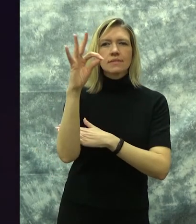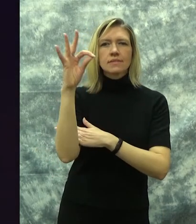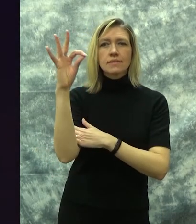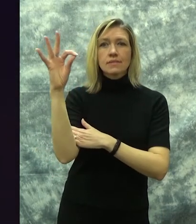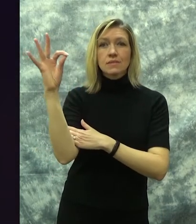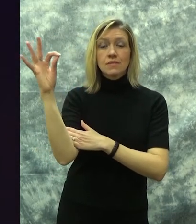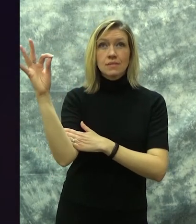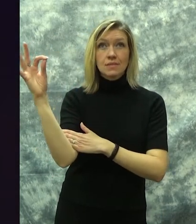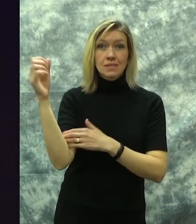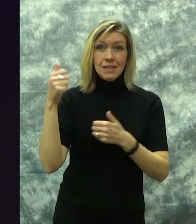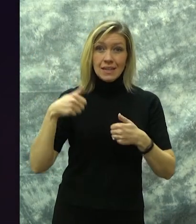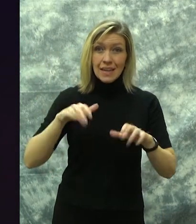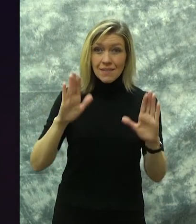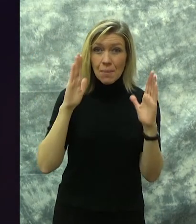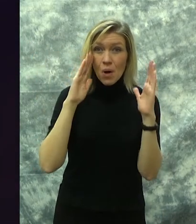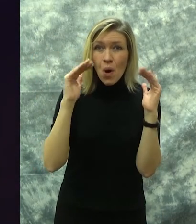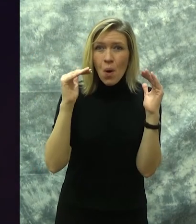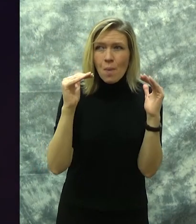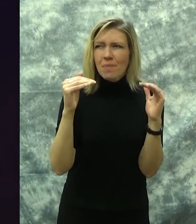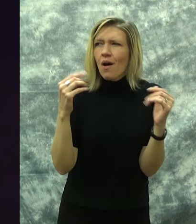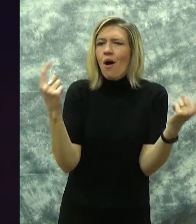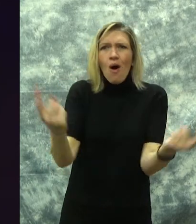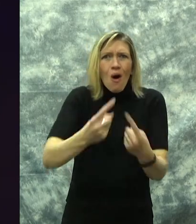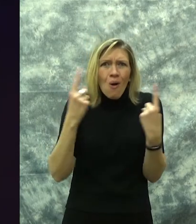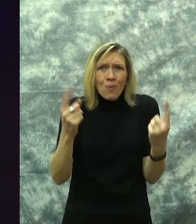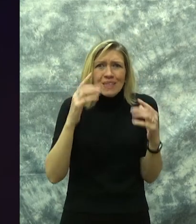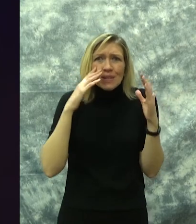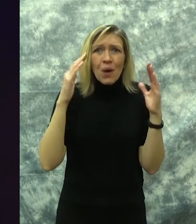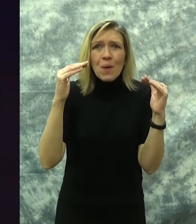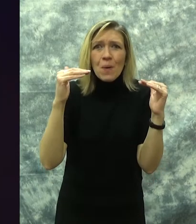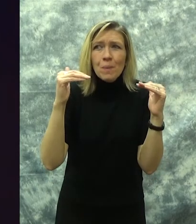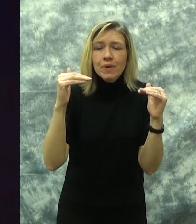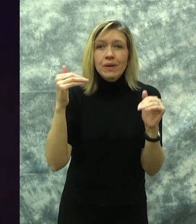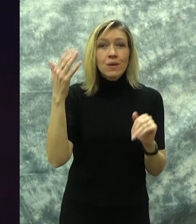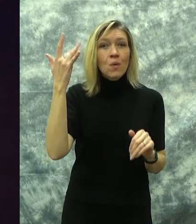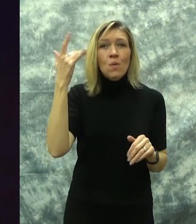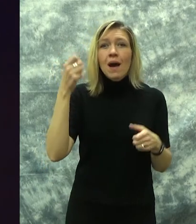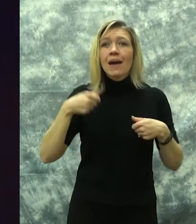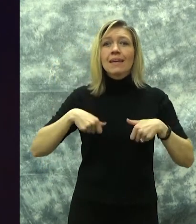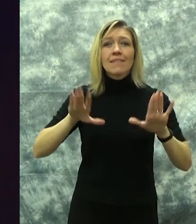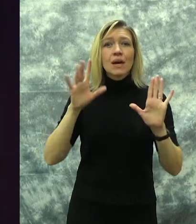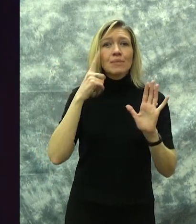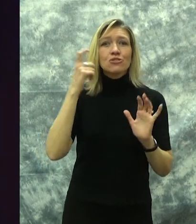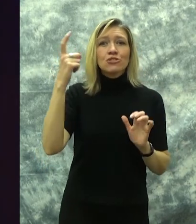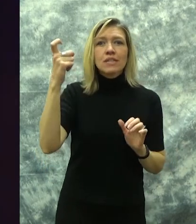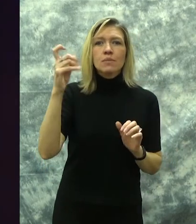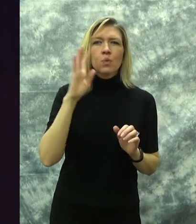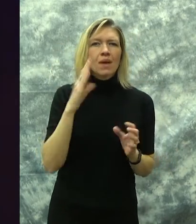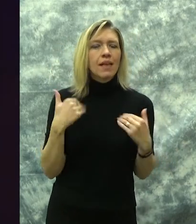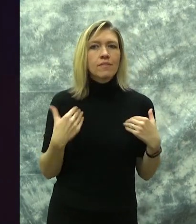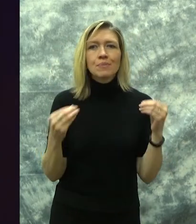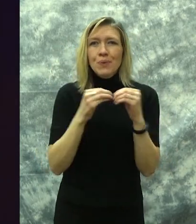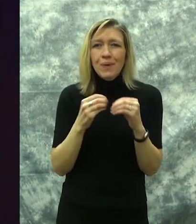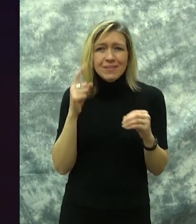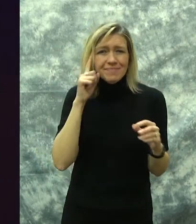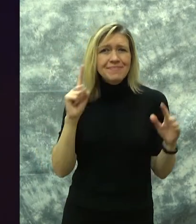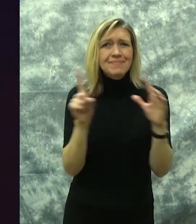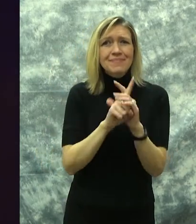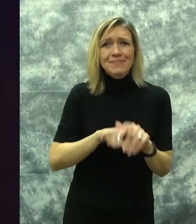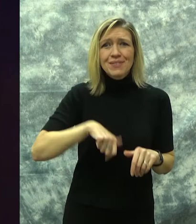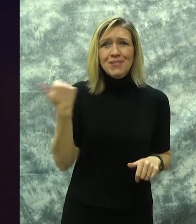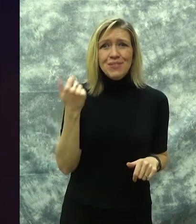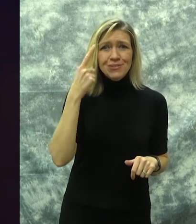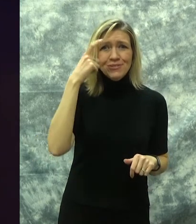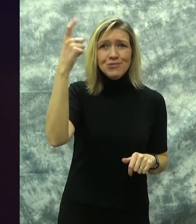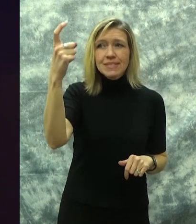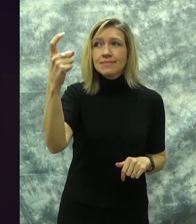Why give up hope? There is always hope. Why give up a dream? There is always another dream. Why give up